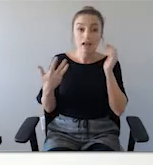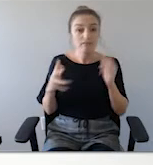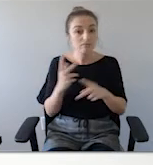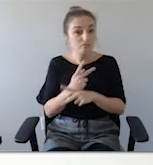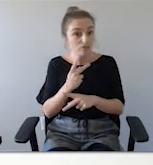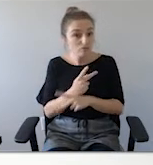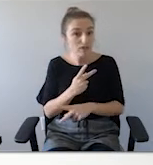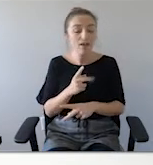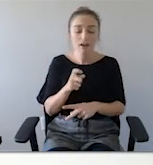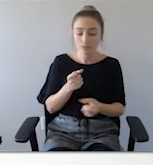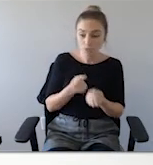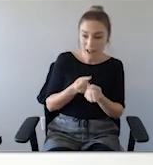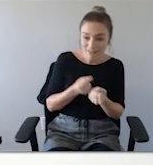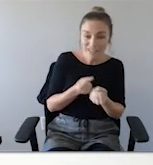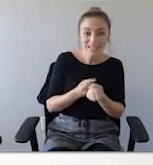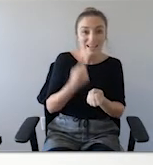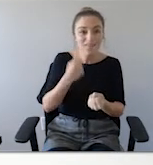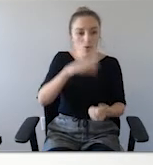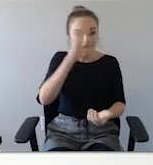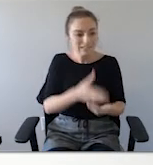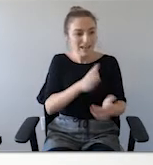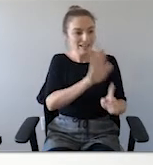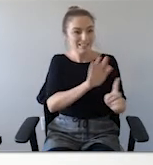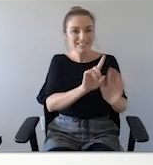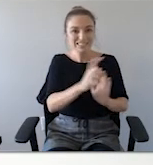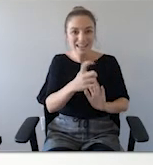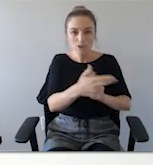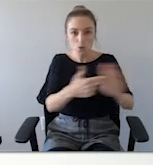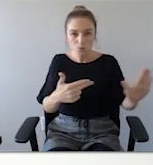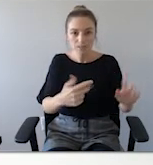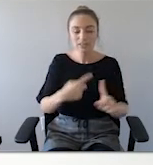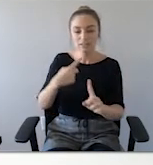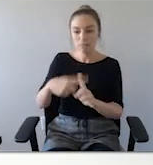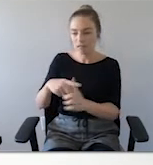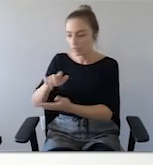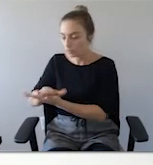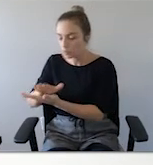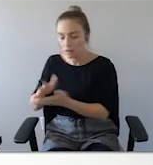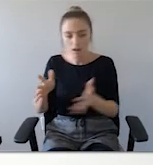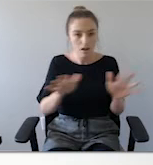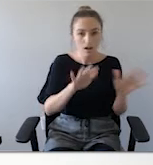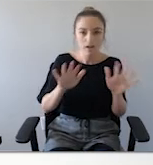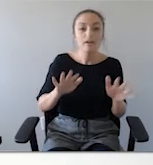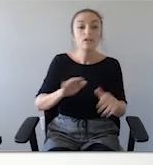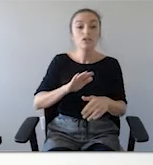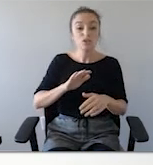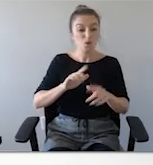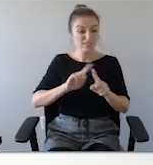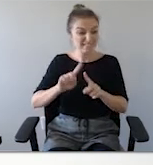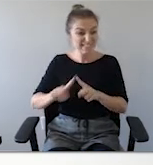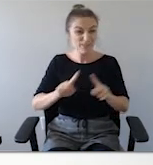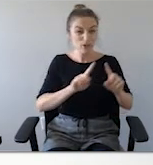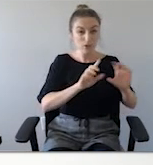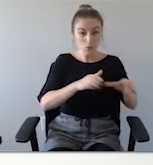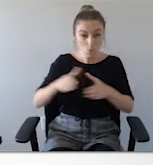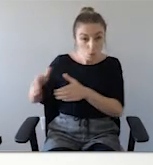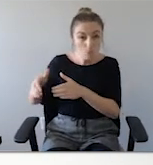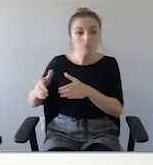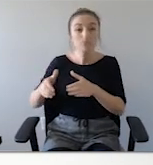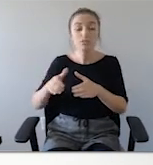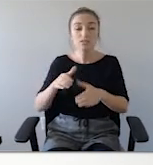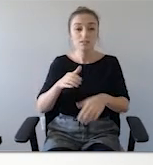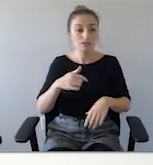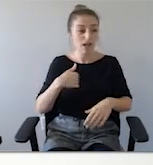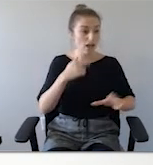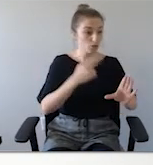for a diagnosis. Now I have to advocate for school. I got on as many committees as I could. I was on a committee,